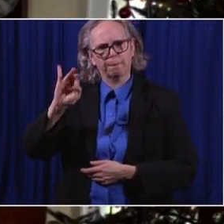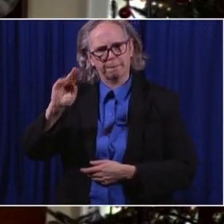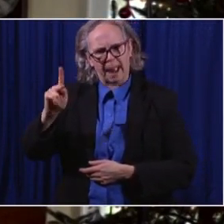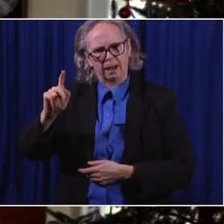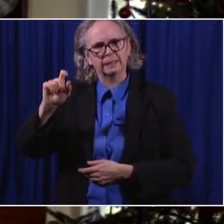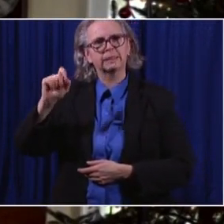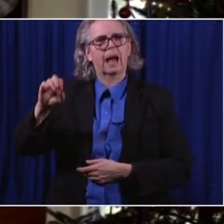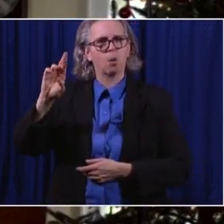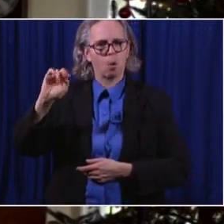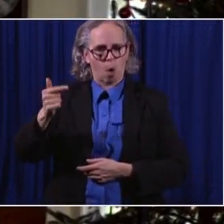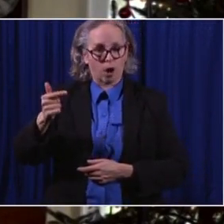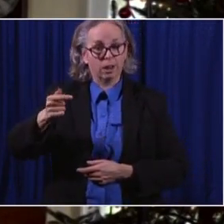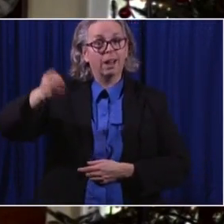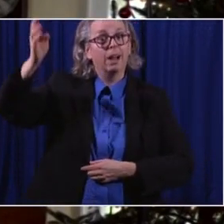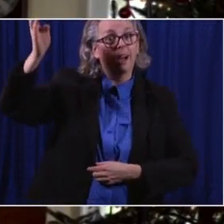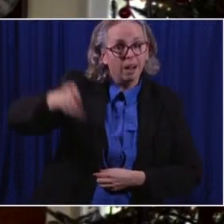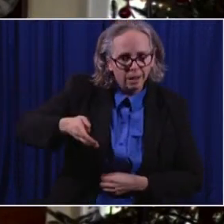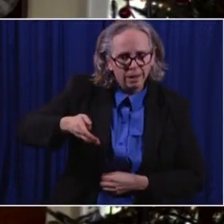ohiofoodbanks.org/coronavirus.